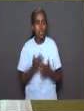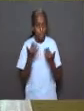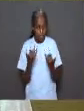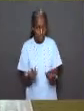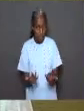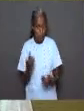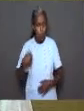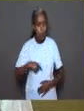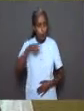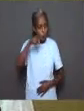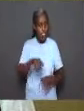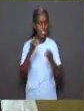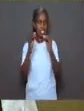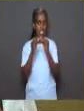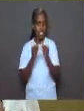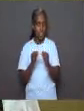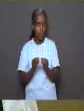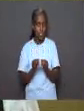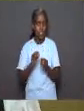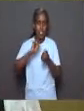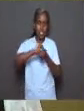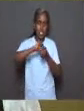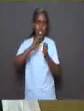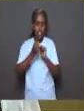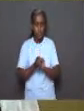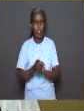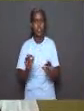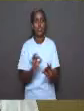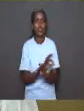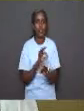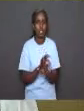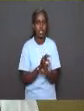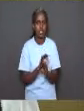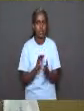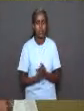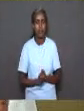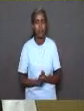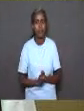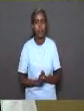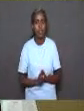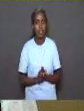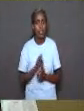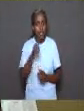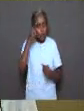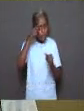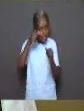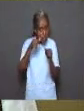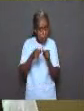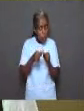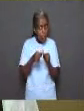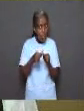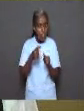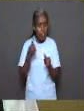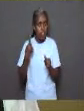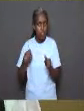Now we must calculate the inverse of the function. As you may remember from our